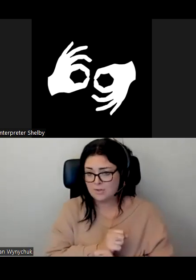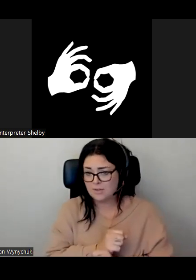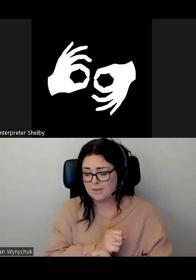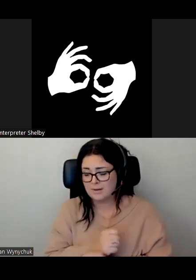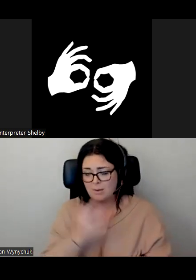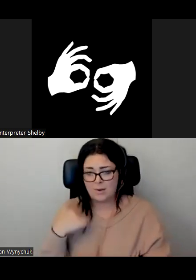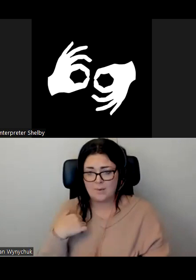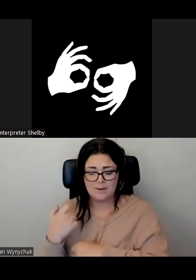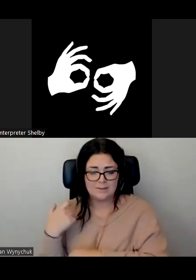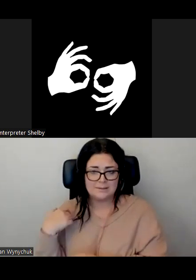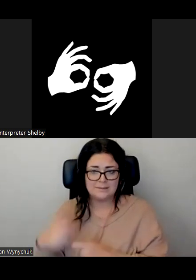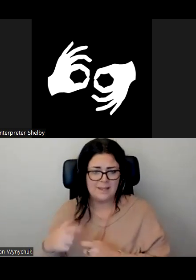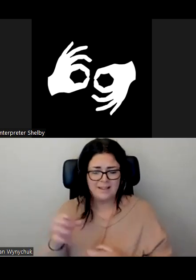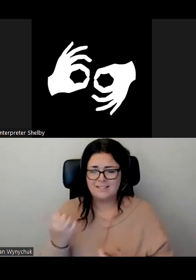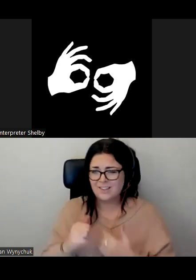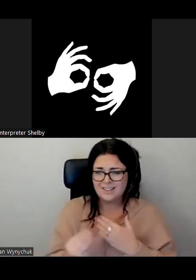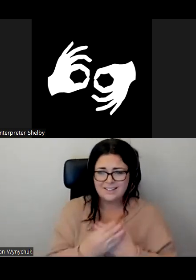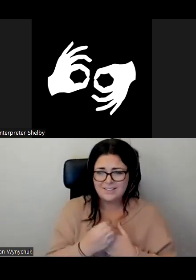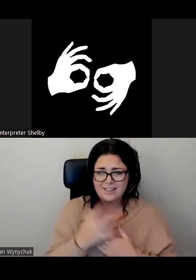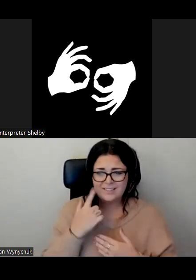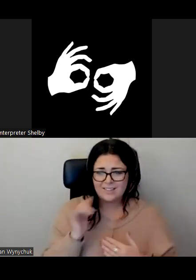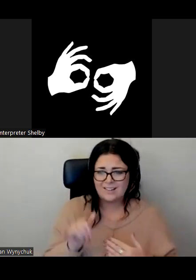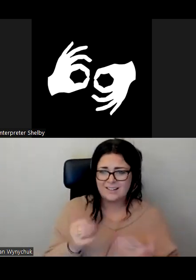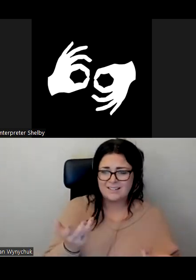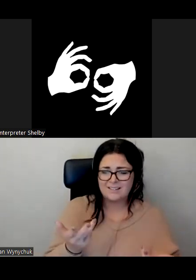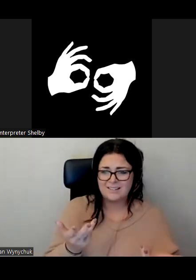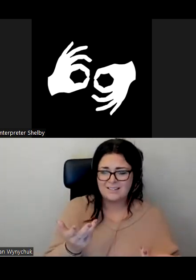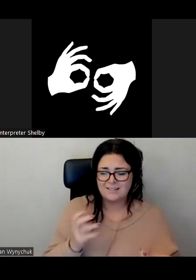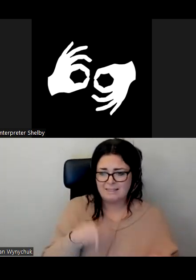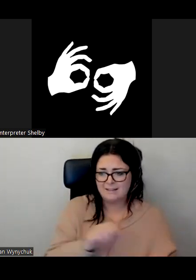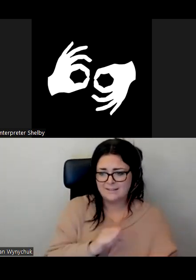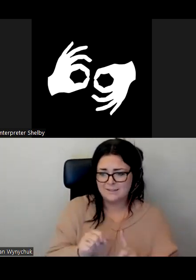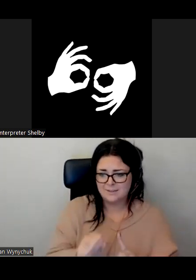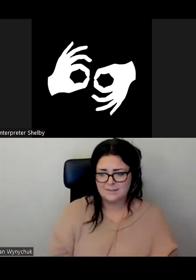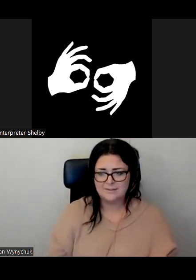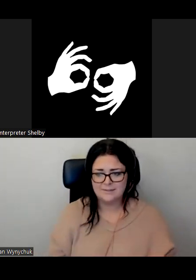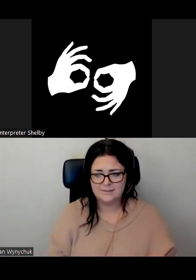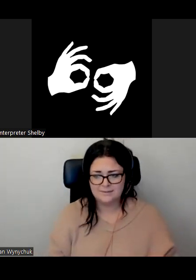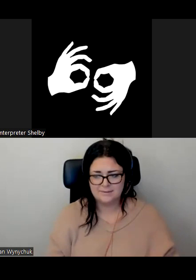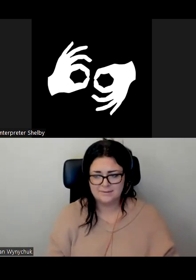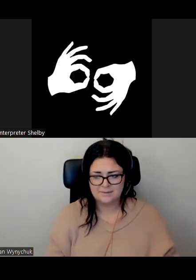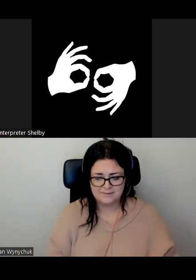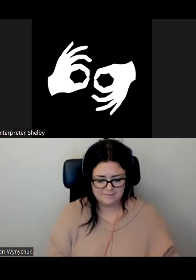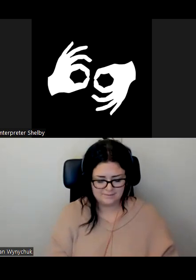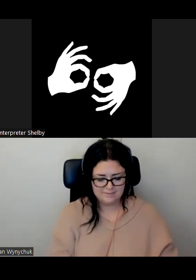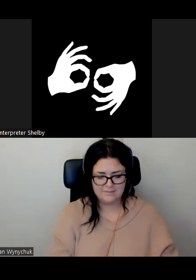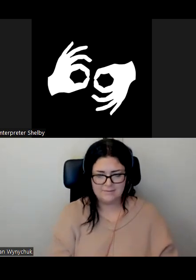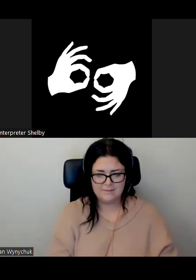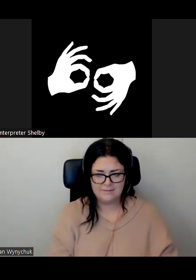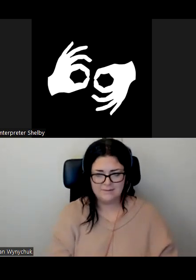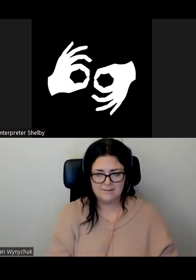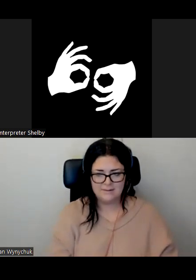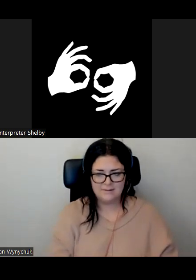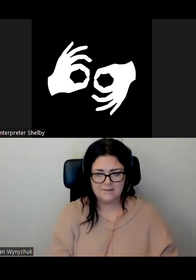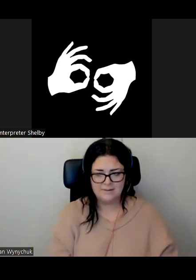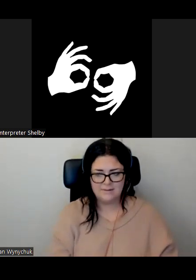anything that you can advise on a situation like ours in this situation? So I can't, because I don't